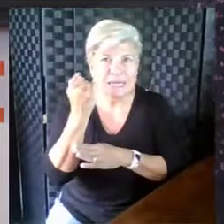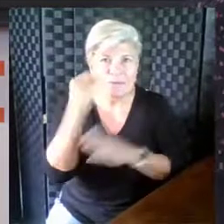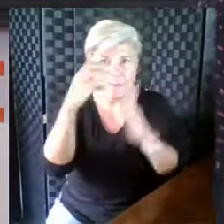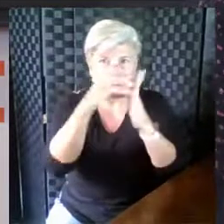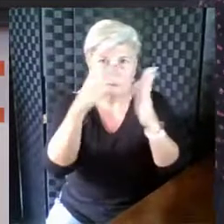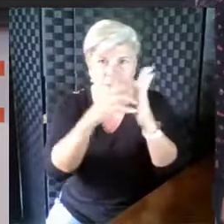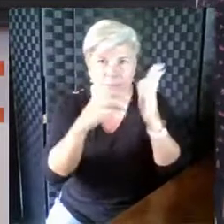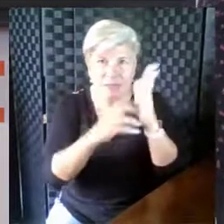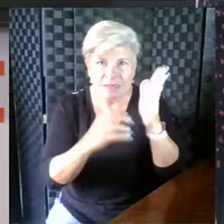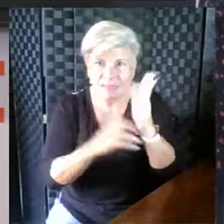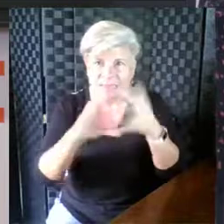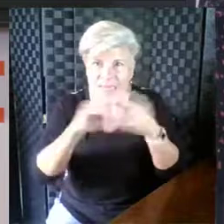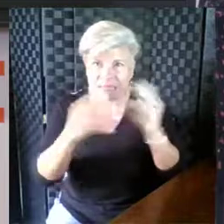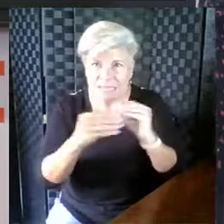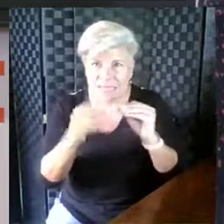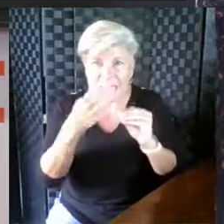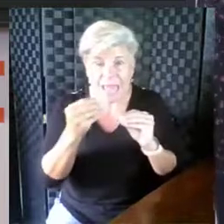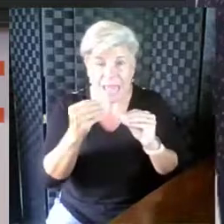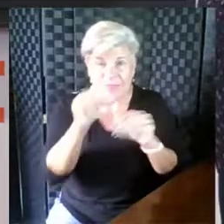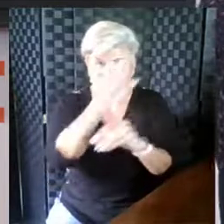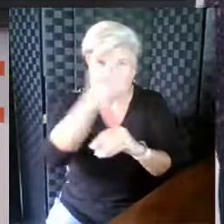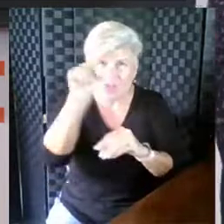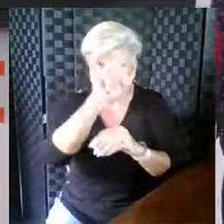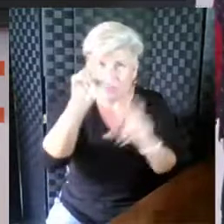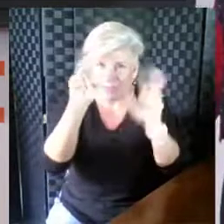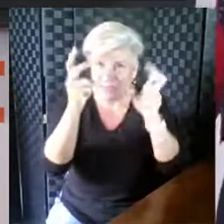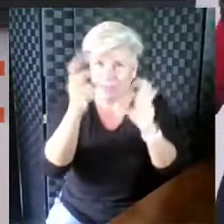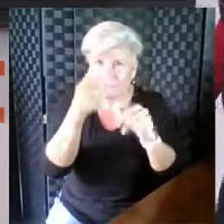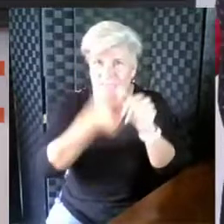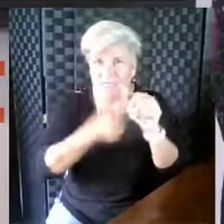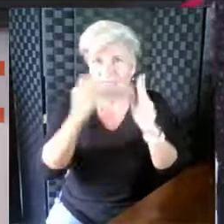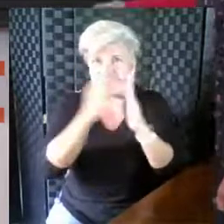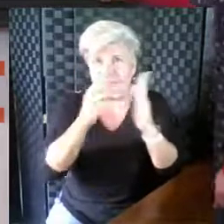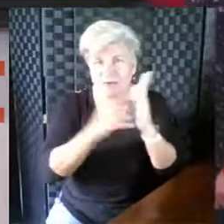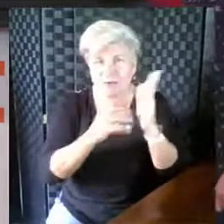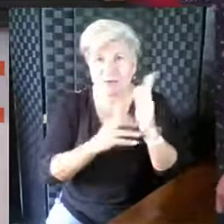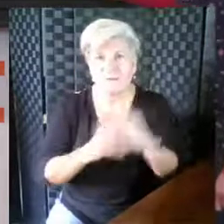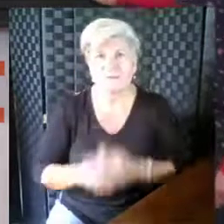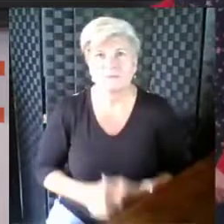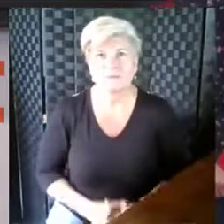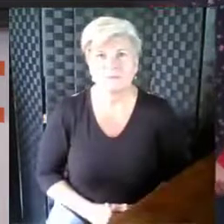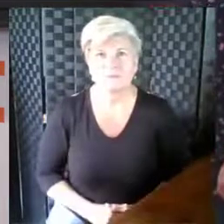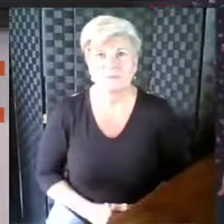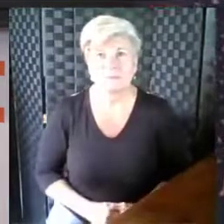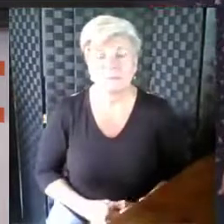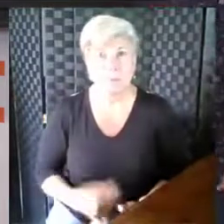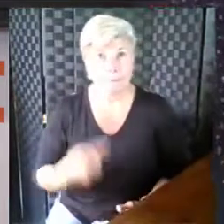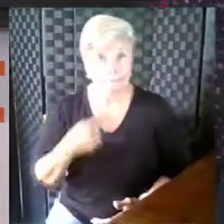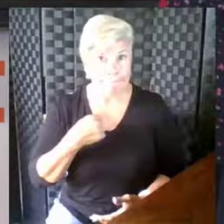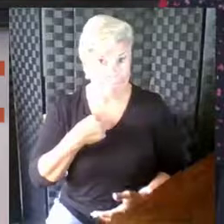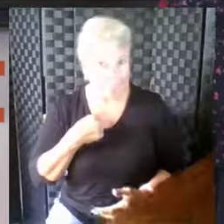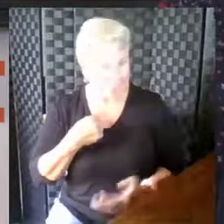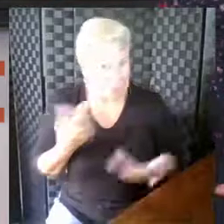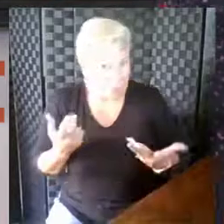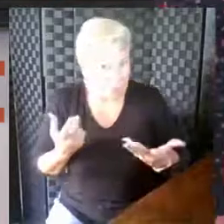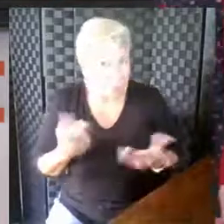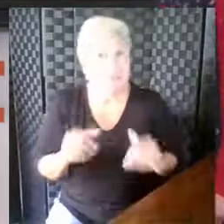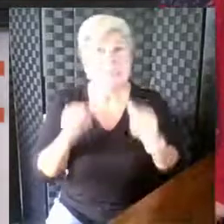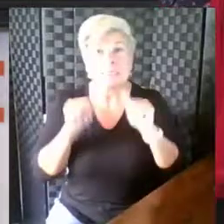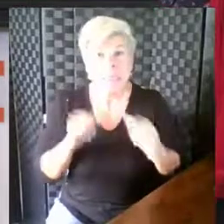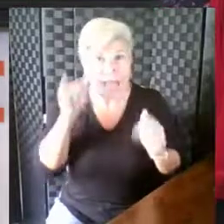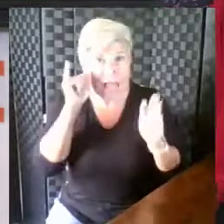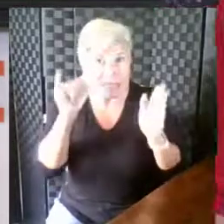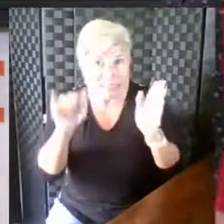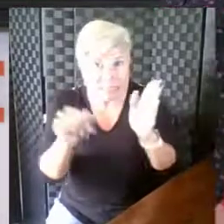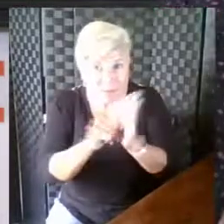idea of multi-paragraph text and the topic of each paragraph. So today, I